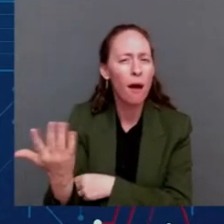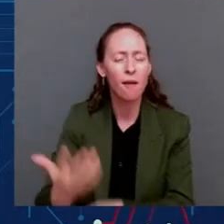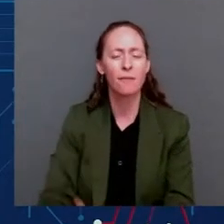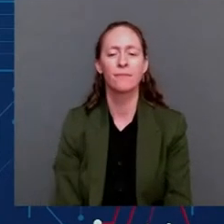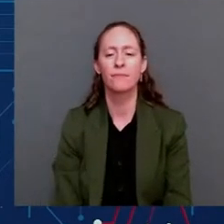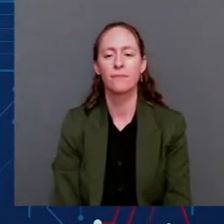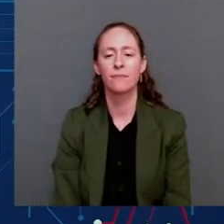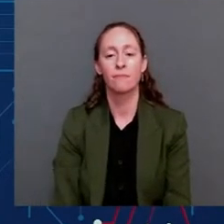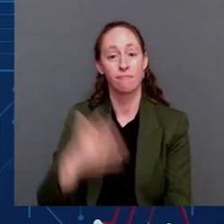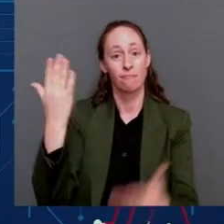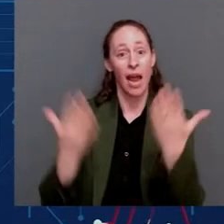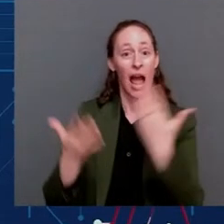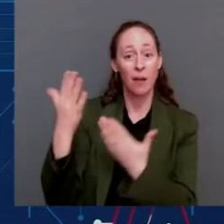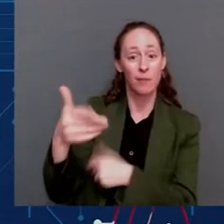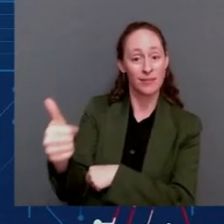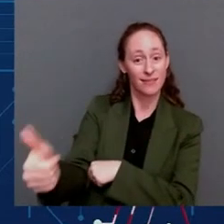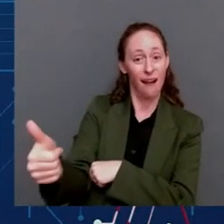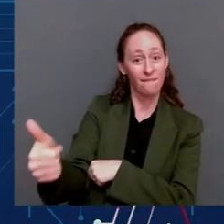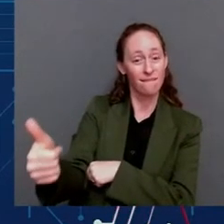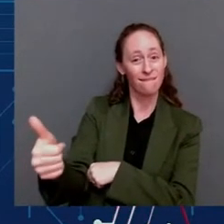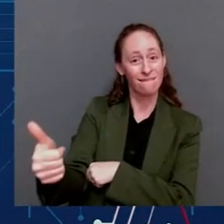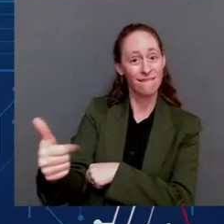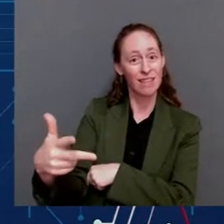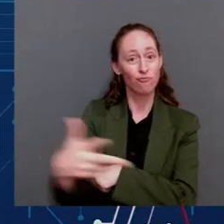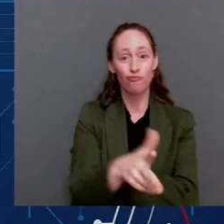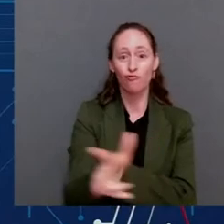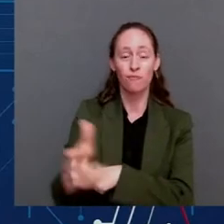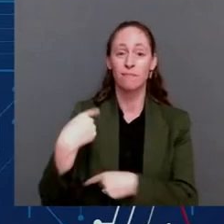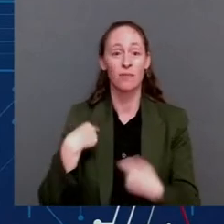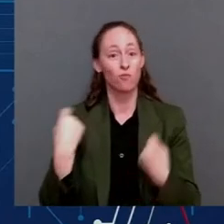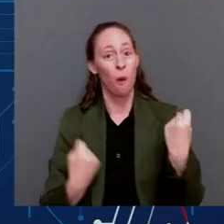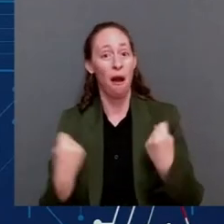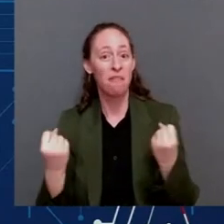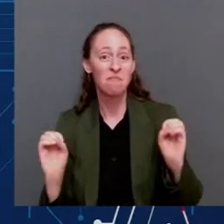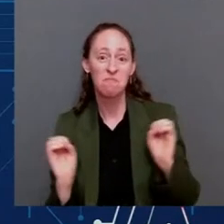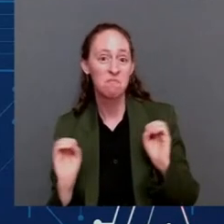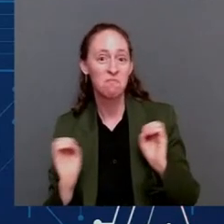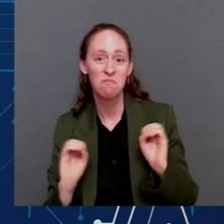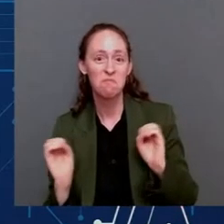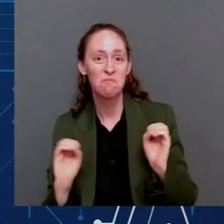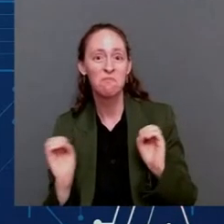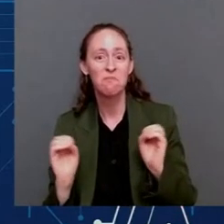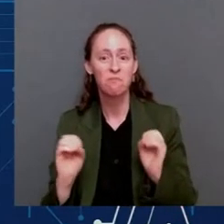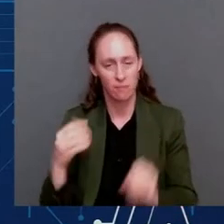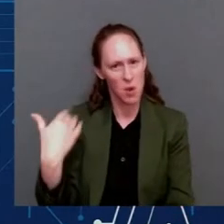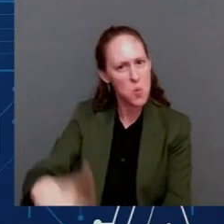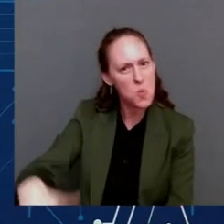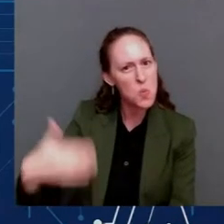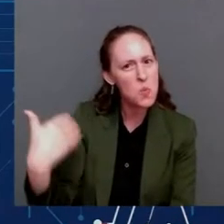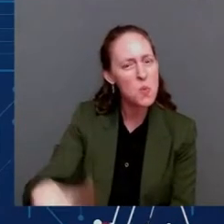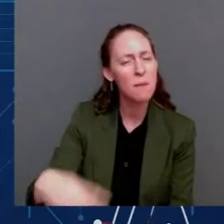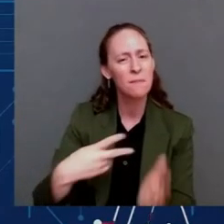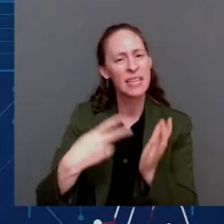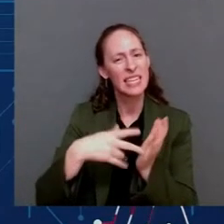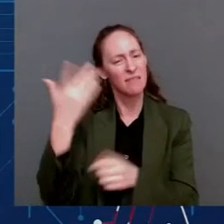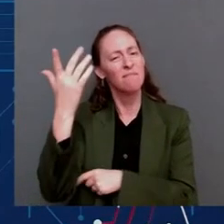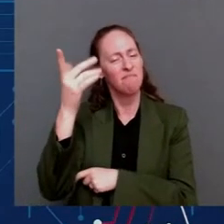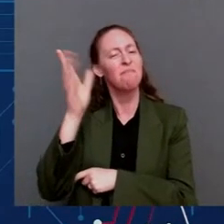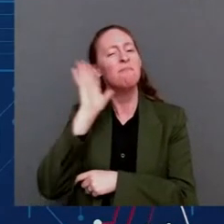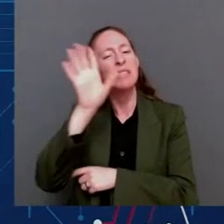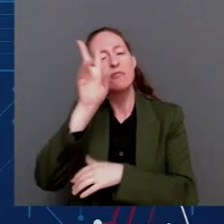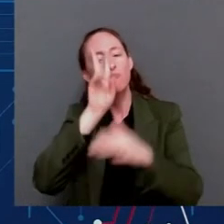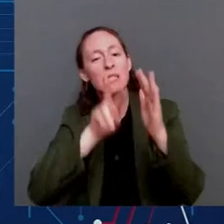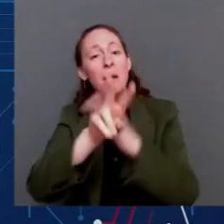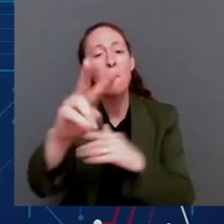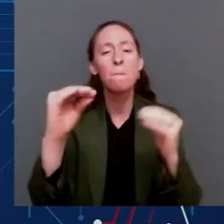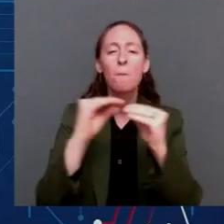is a problem that only gets more challenging, only gets more difficult in the years ahead. And that's why we came together to